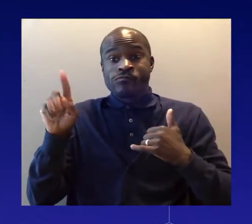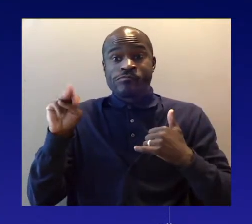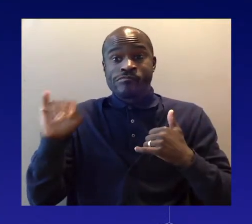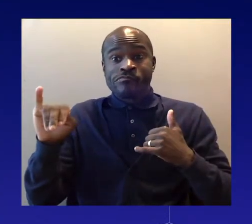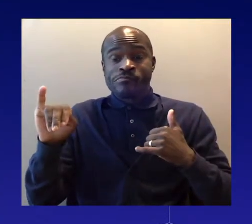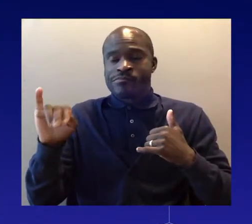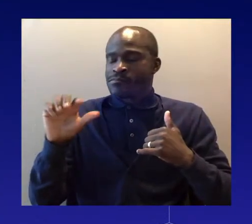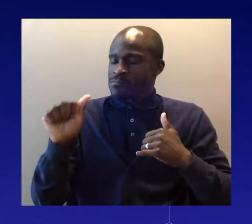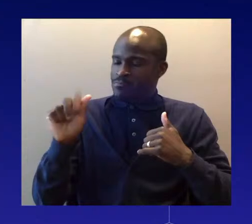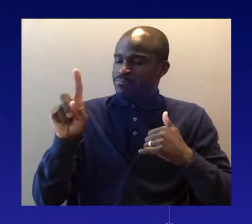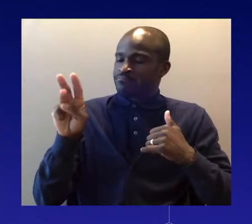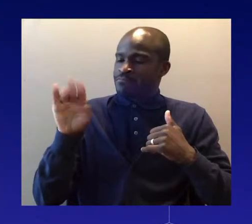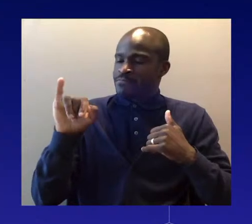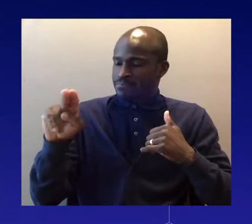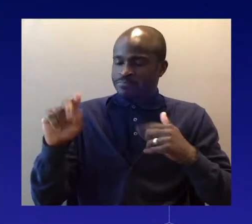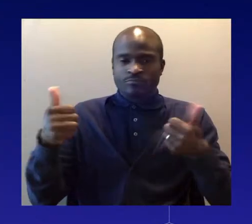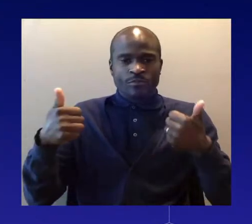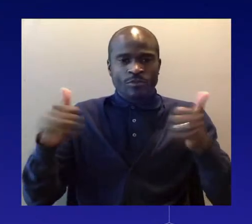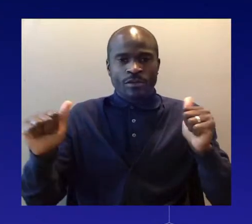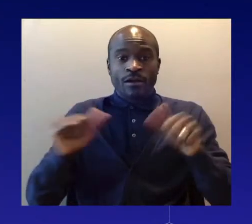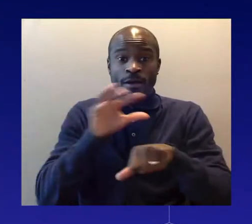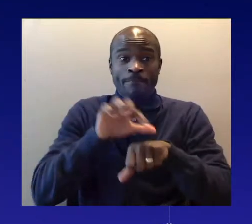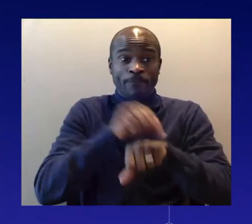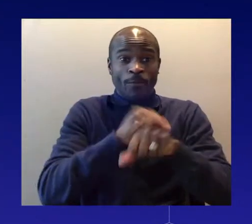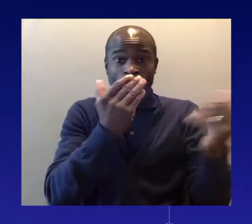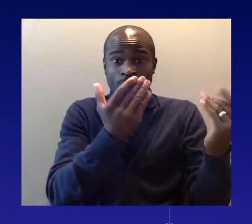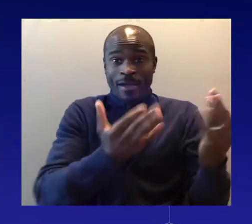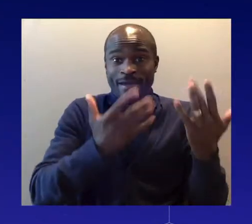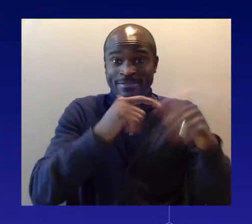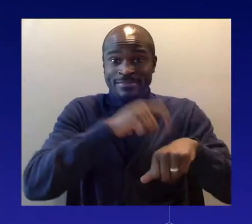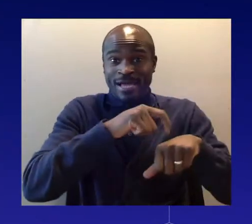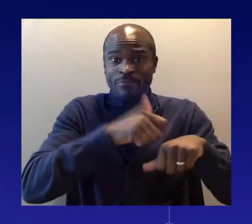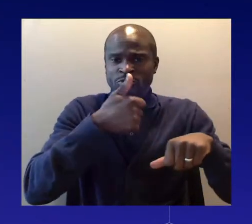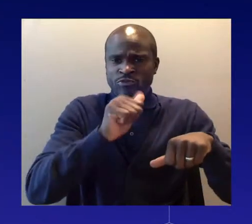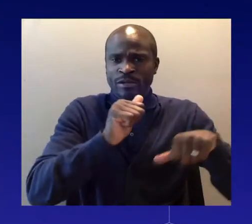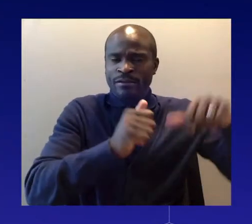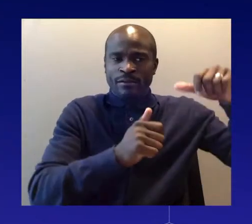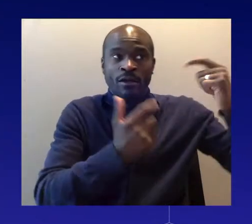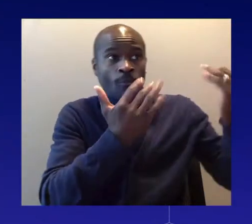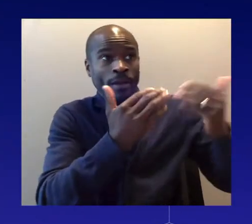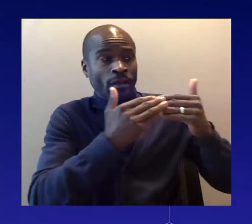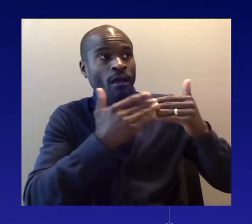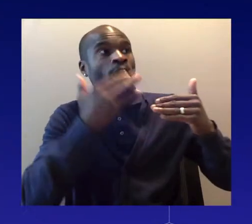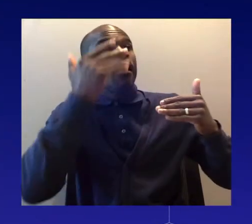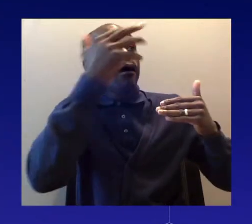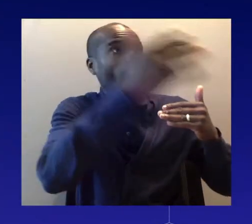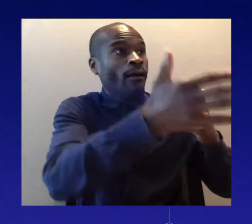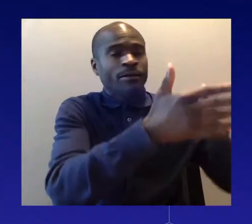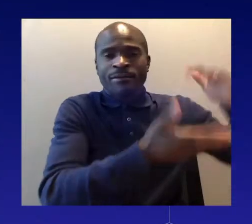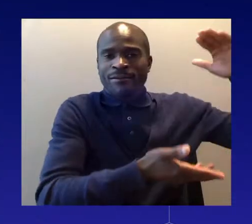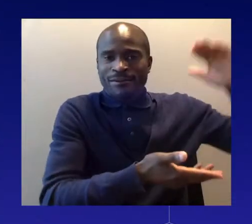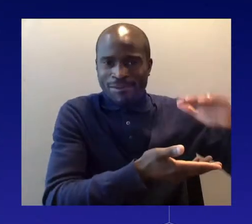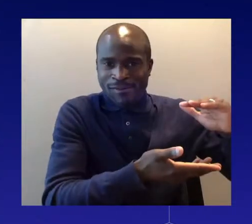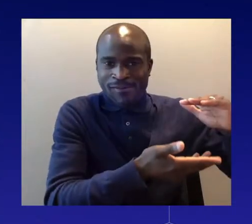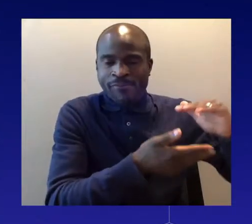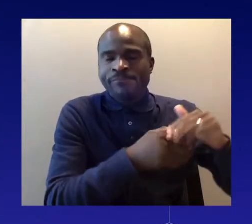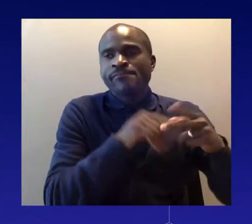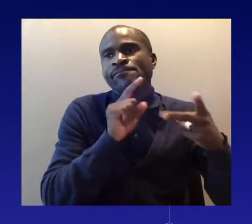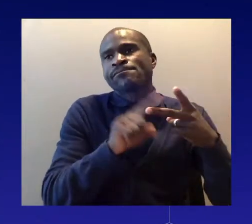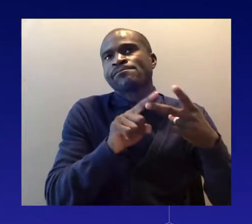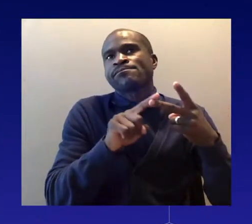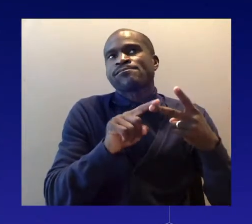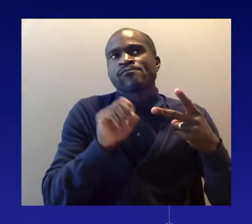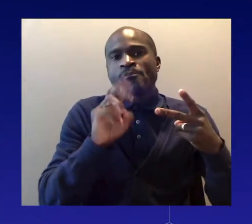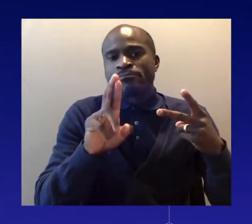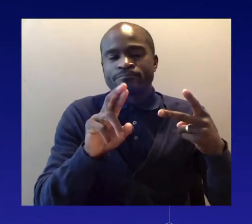times, provider directories, right? How do I know if this person takes my insurance? Or, okay, I can call this doctor's office, but